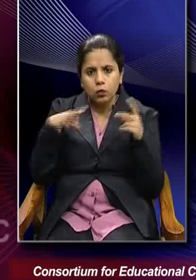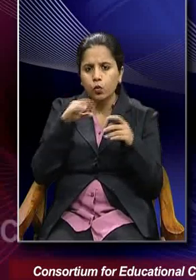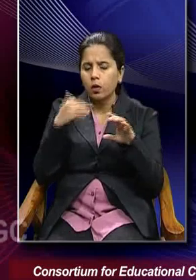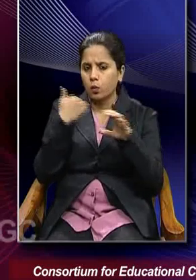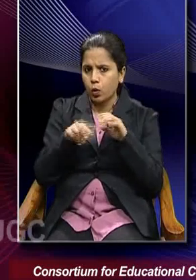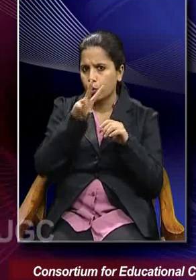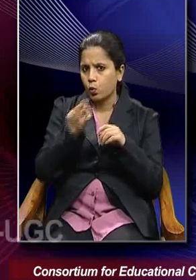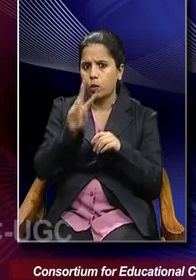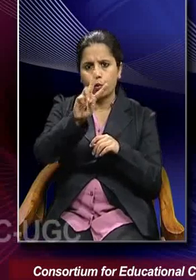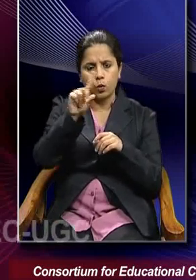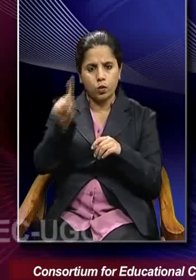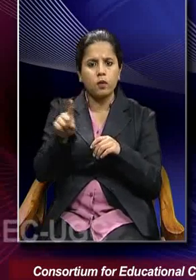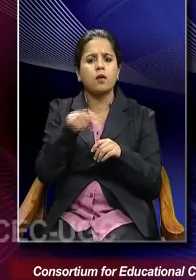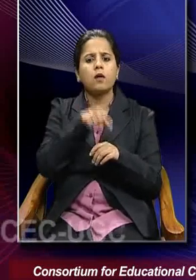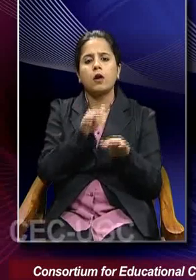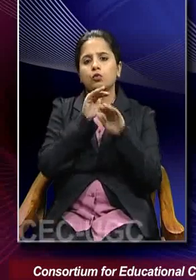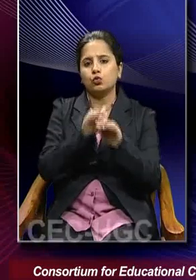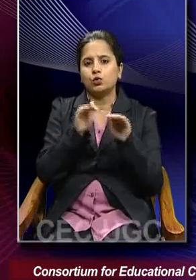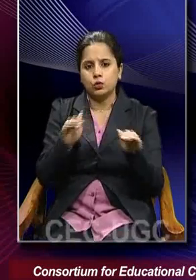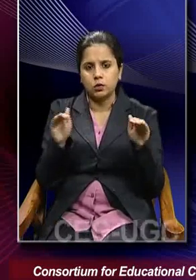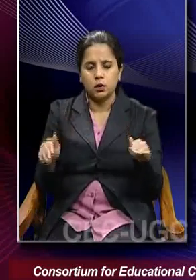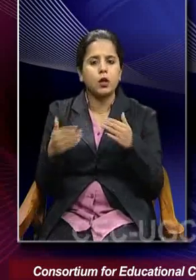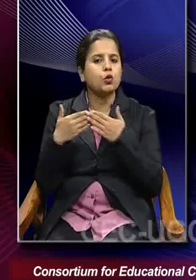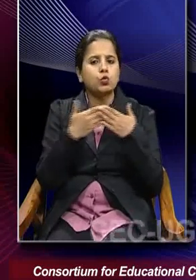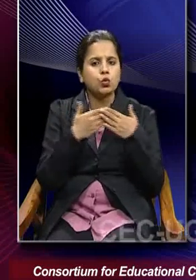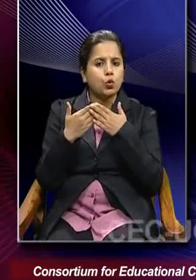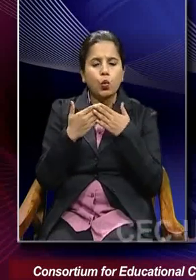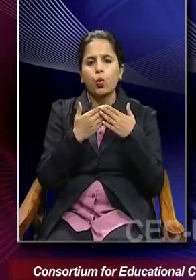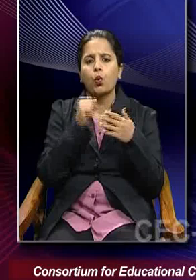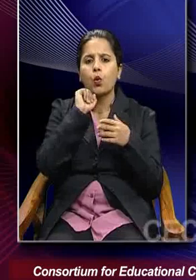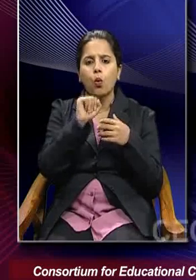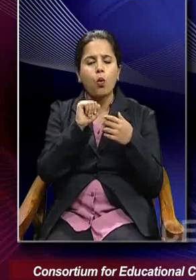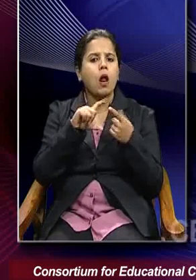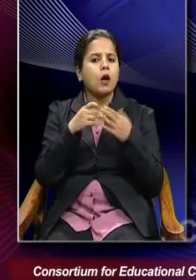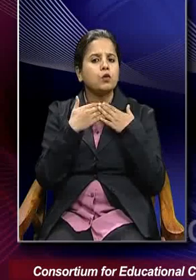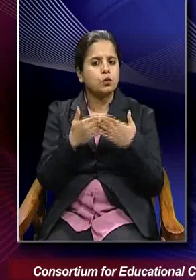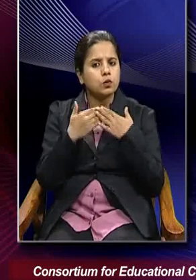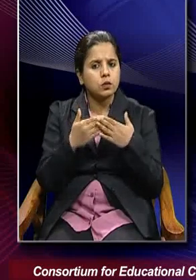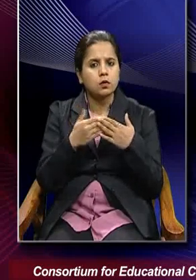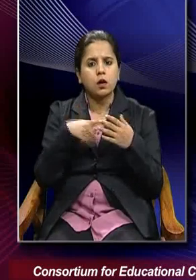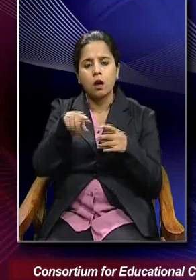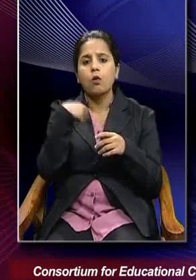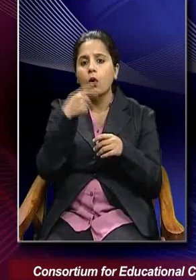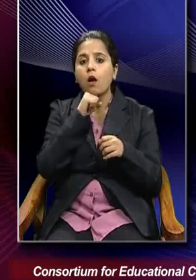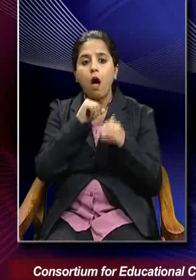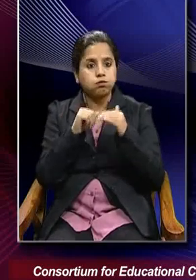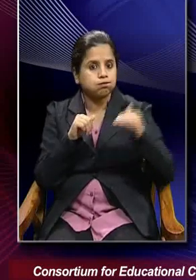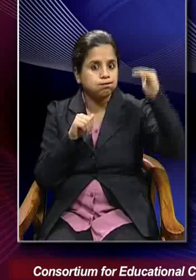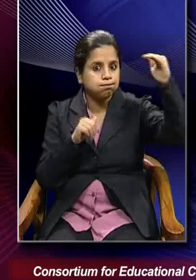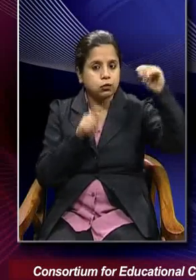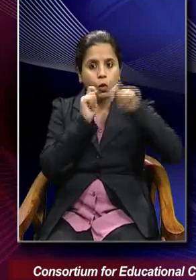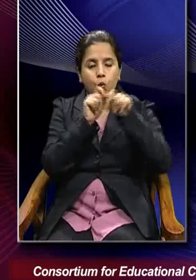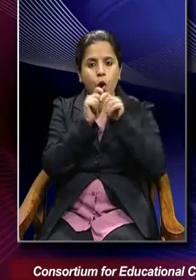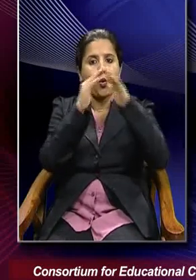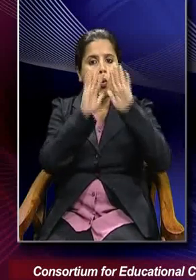2021, that is from children's school education to adults working from home and